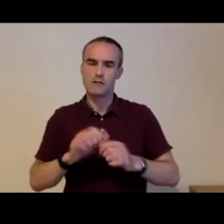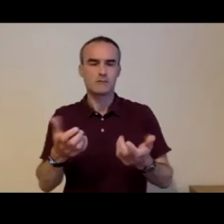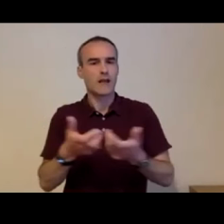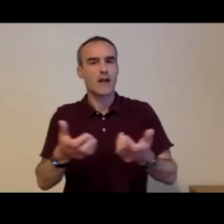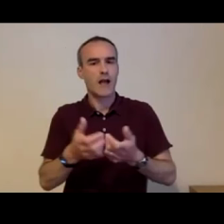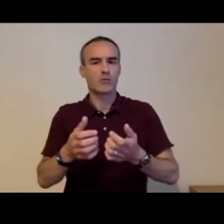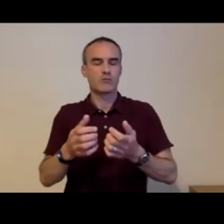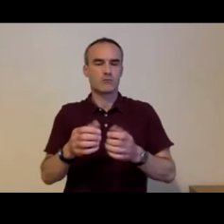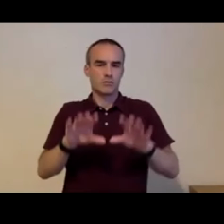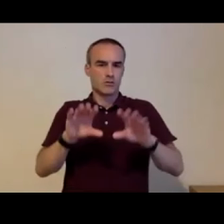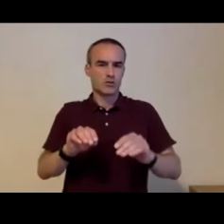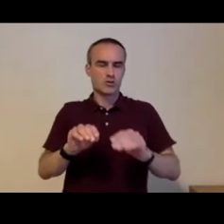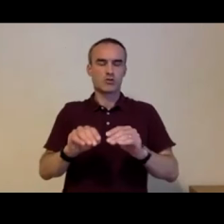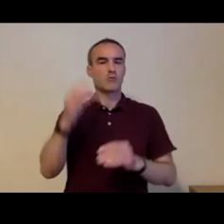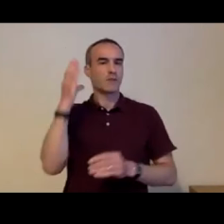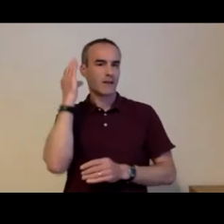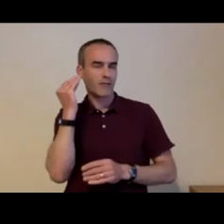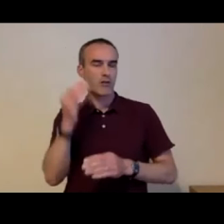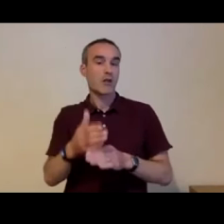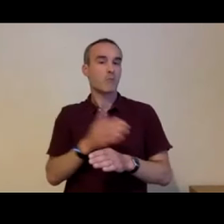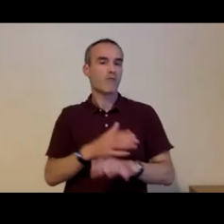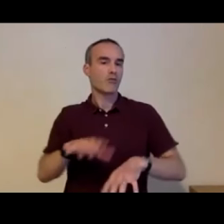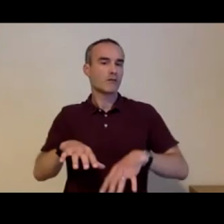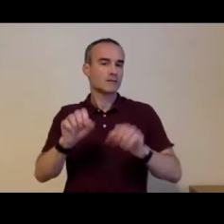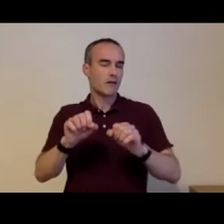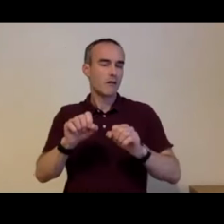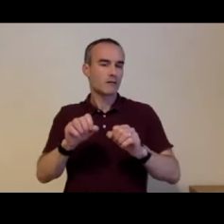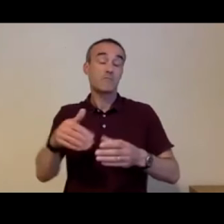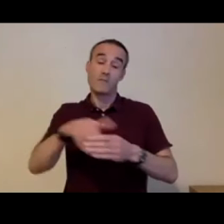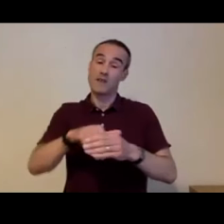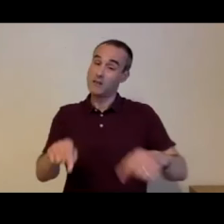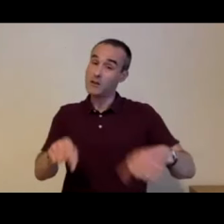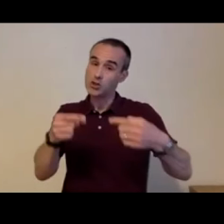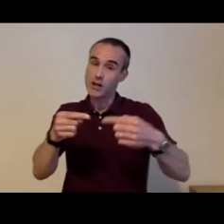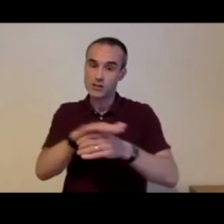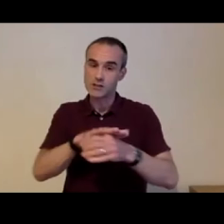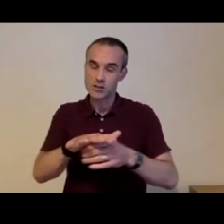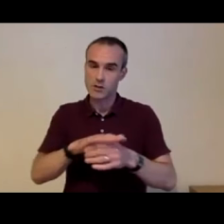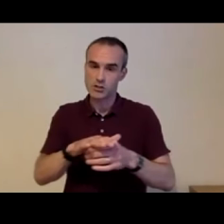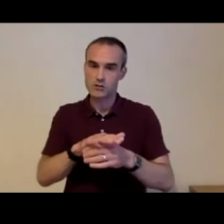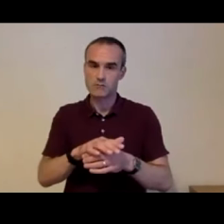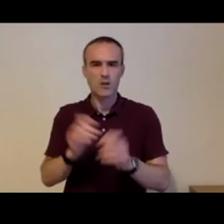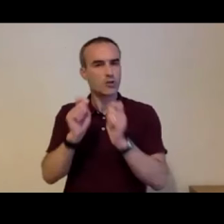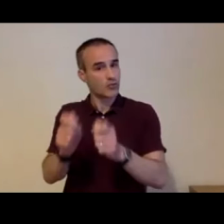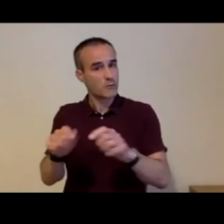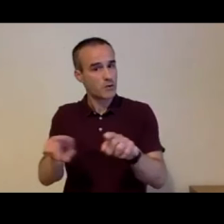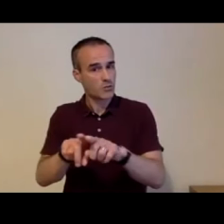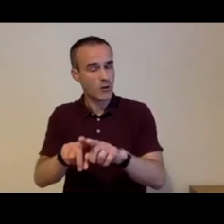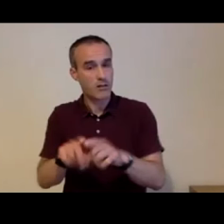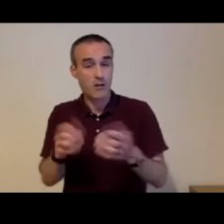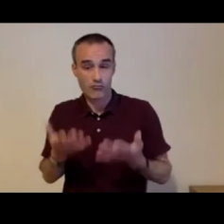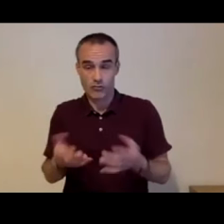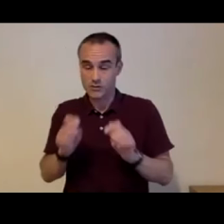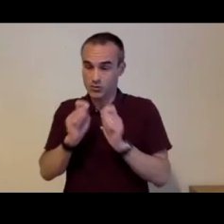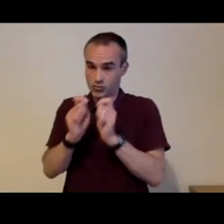loss in some of those challenging situations? And then to treat. Our present treatments are